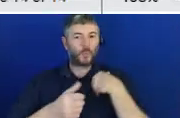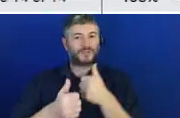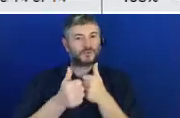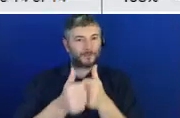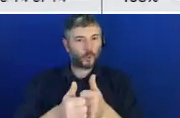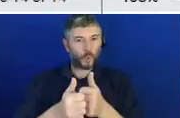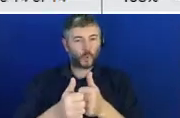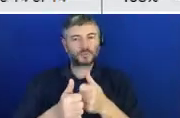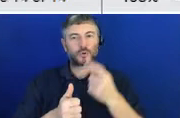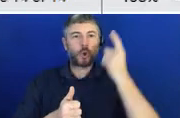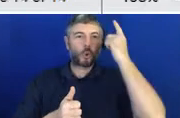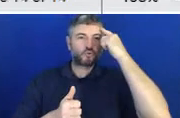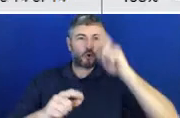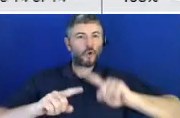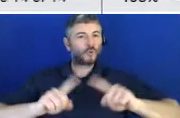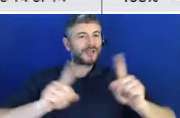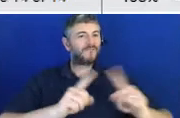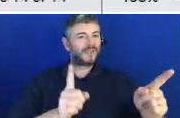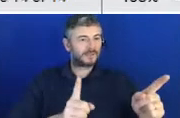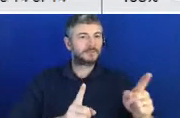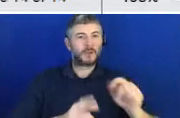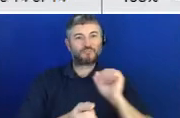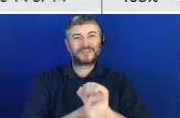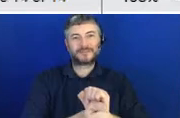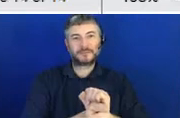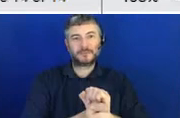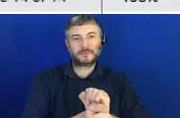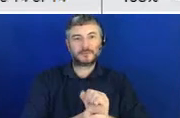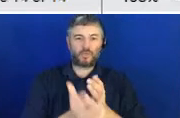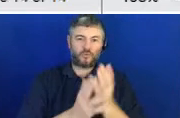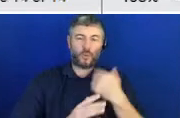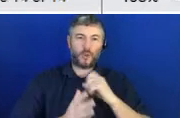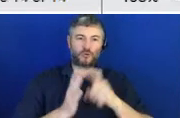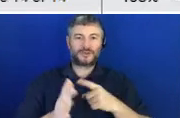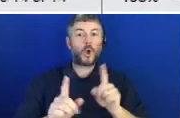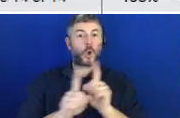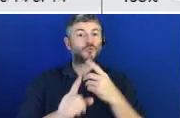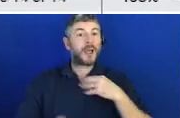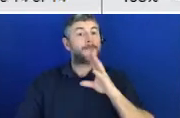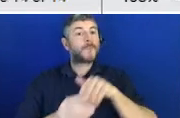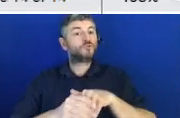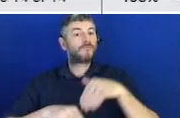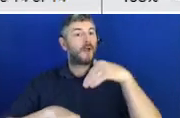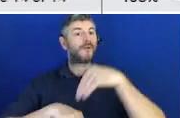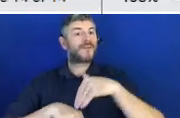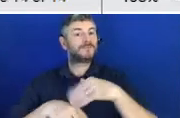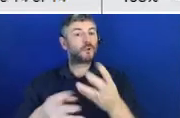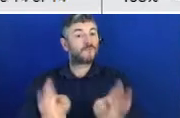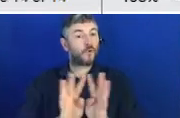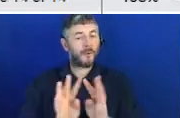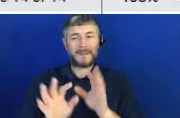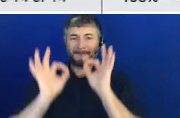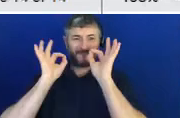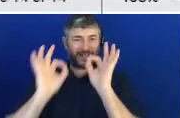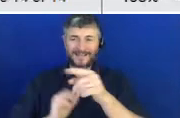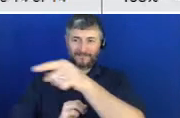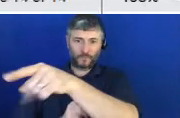on the CFO3 project. I'm also part of the Offender Forum, so it would be fantastic actually if you could come